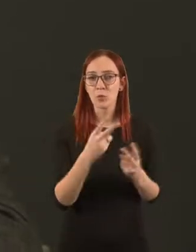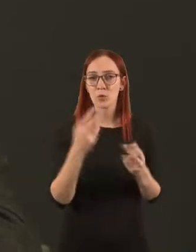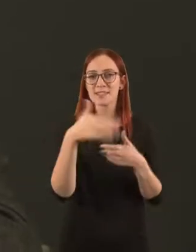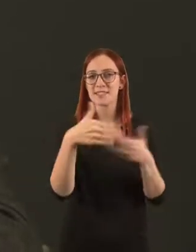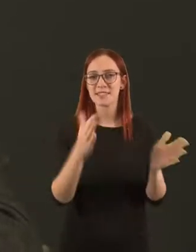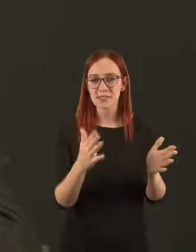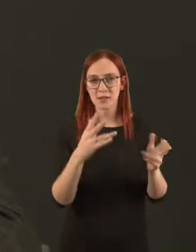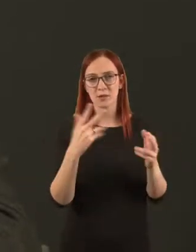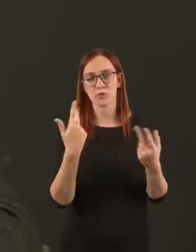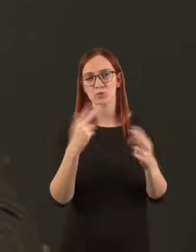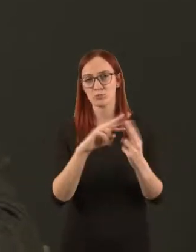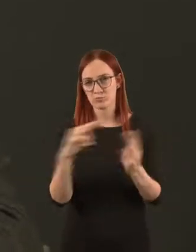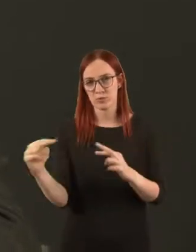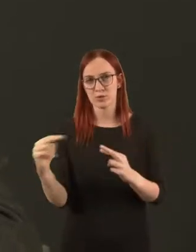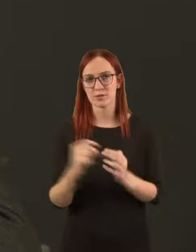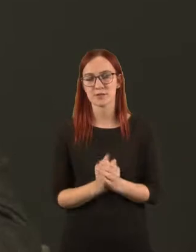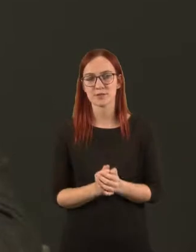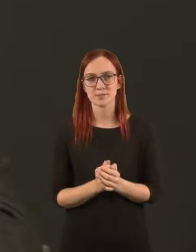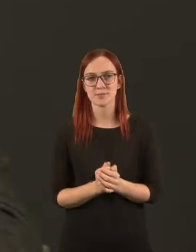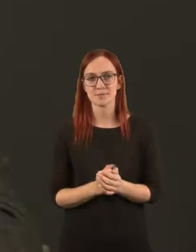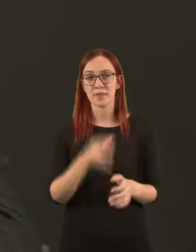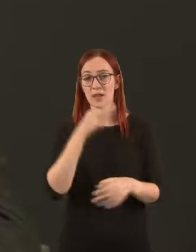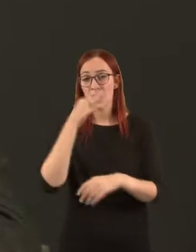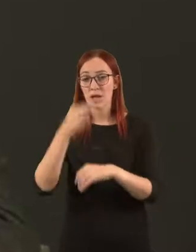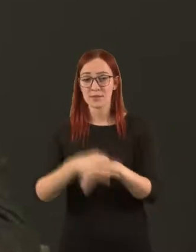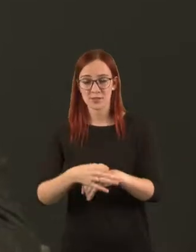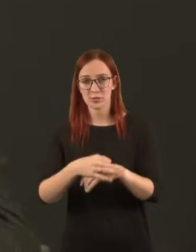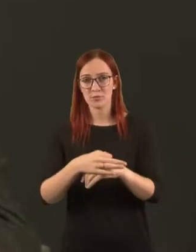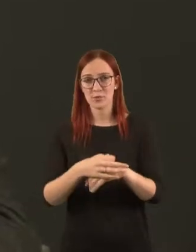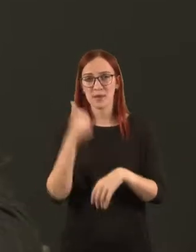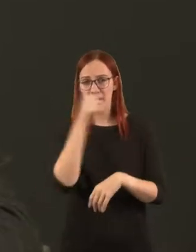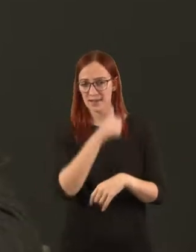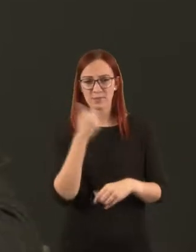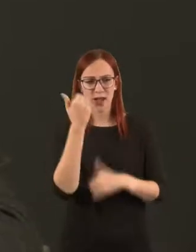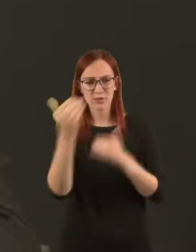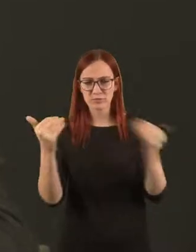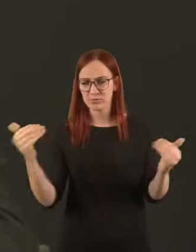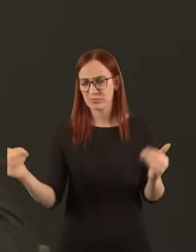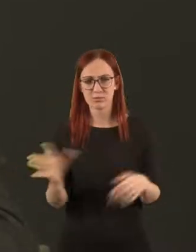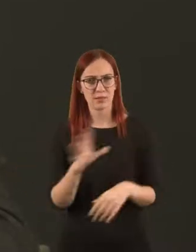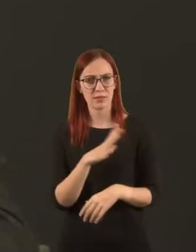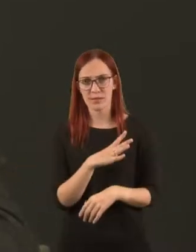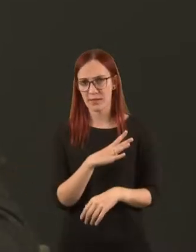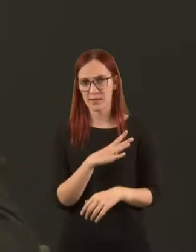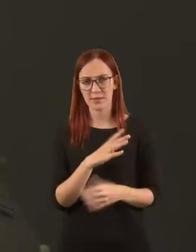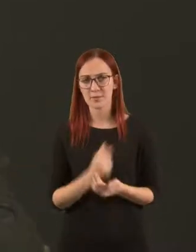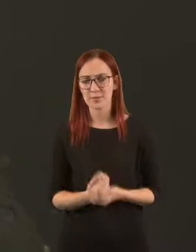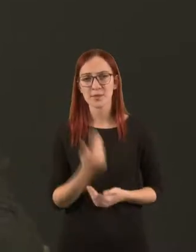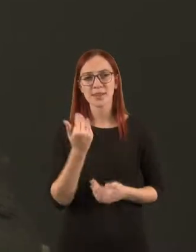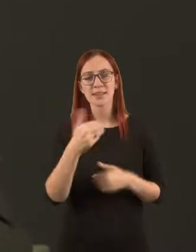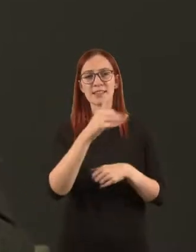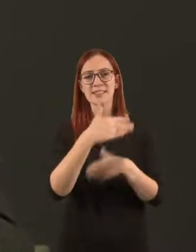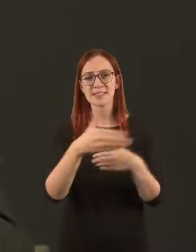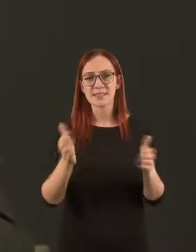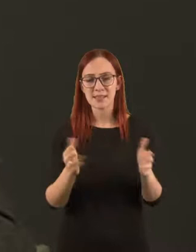lives. So here we have to speak about systemic change. We cannot expect responsibility